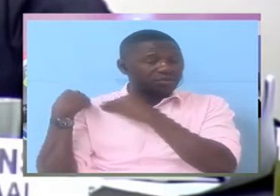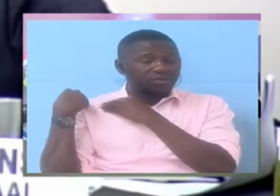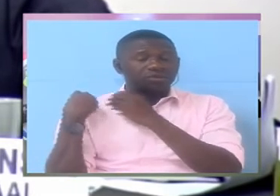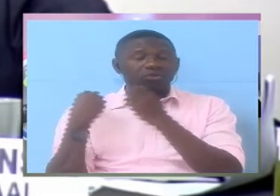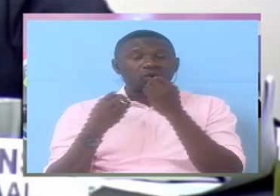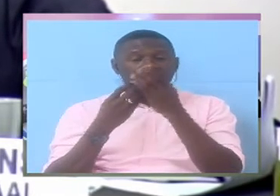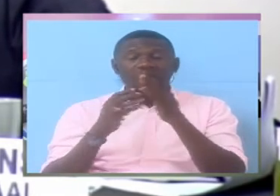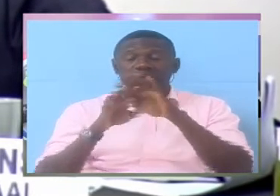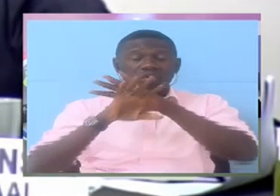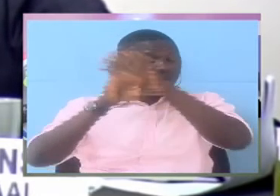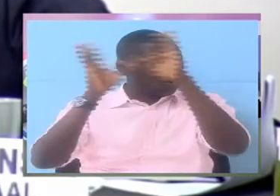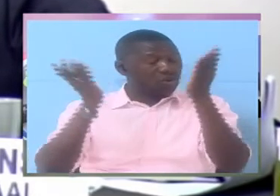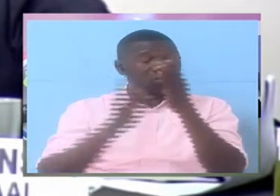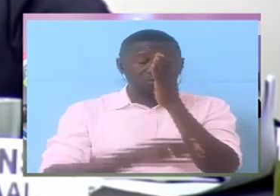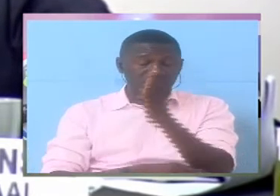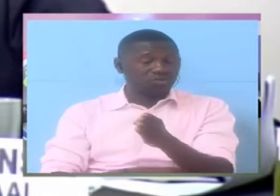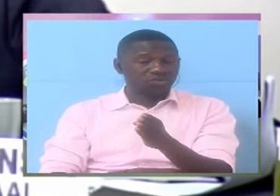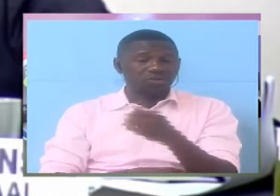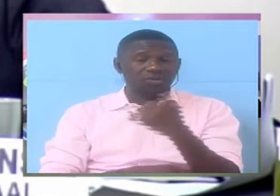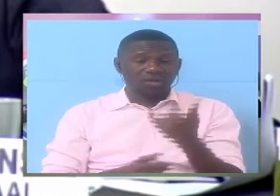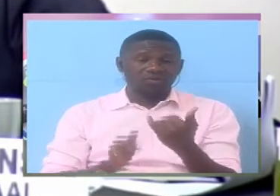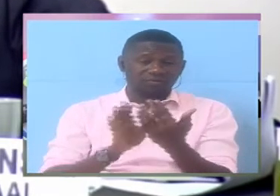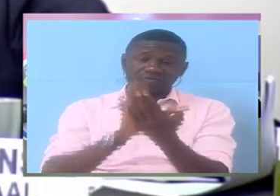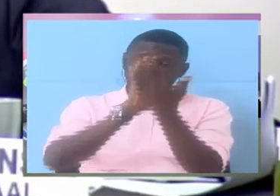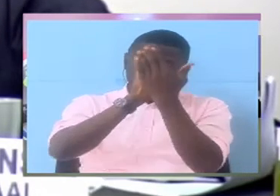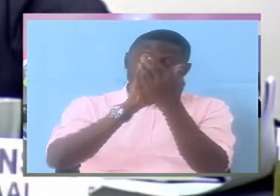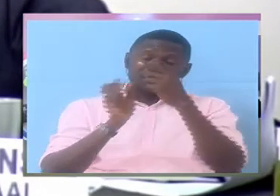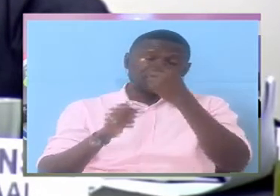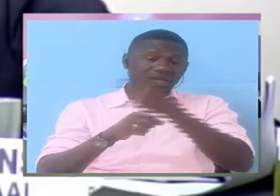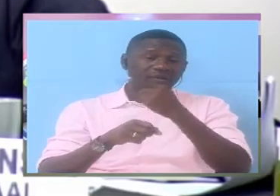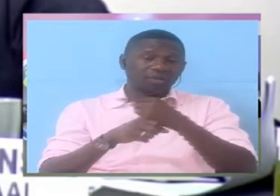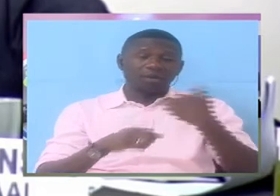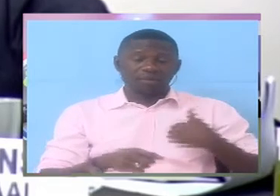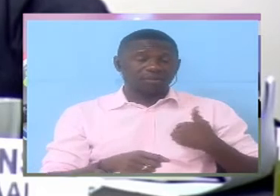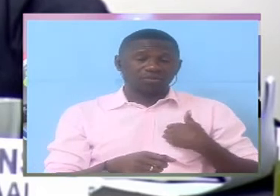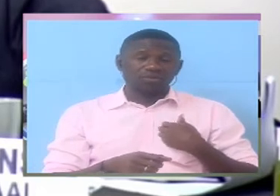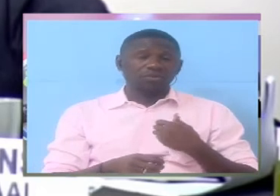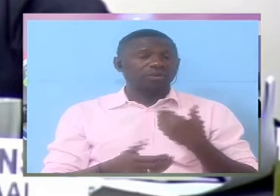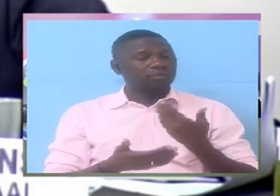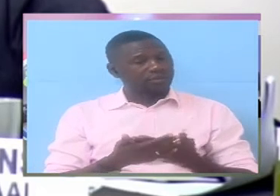the nation. Speak the truth. Speak the